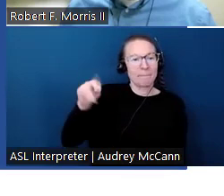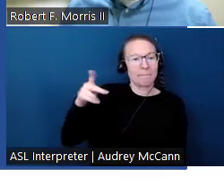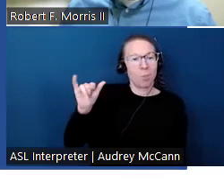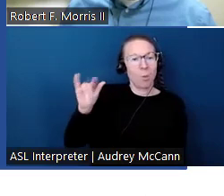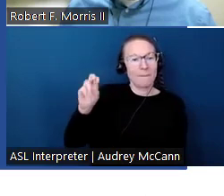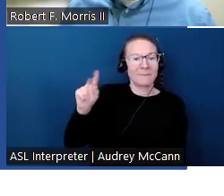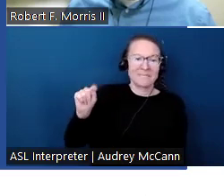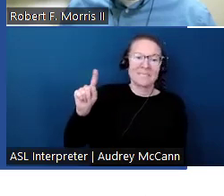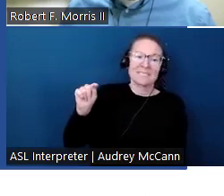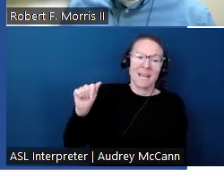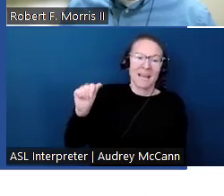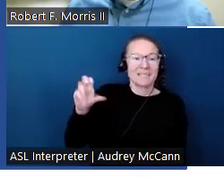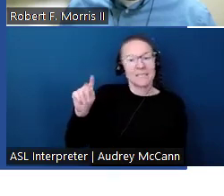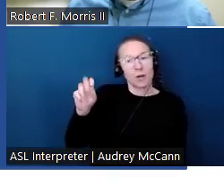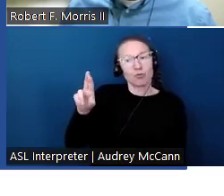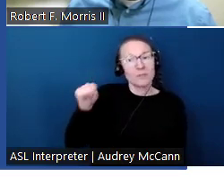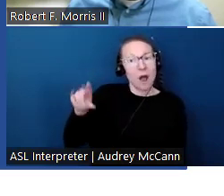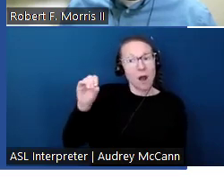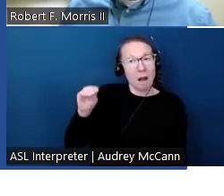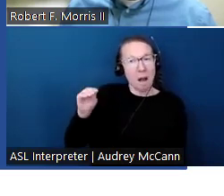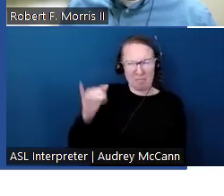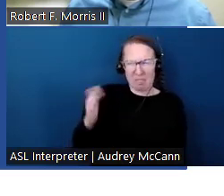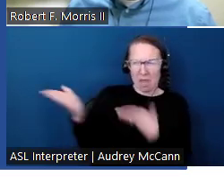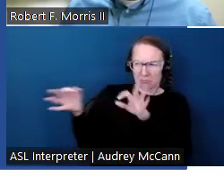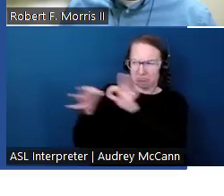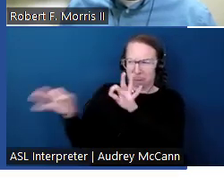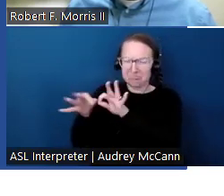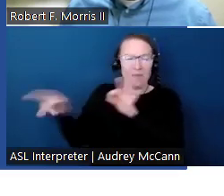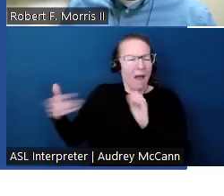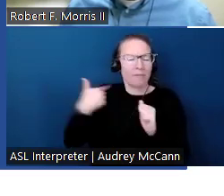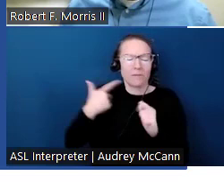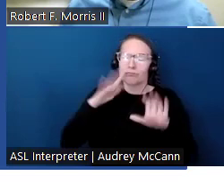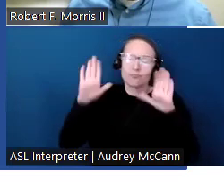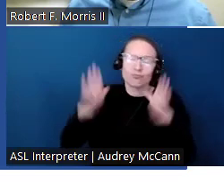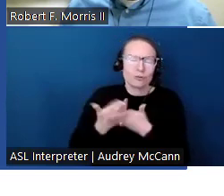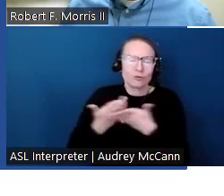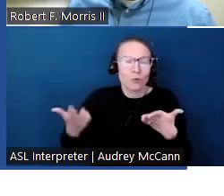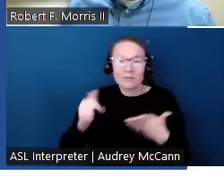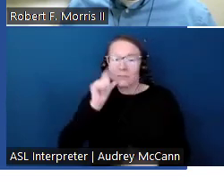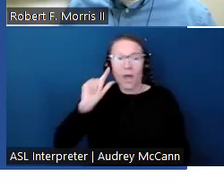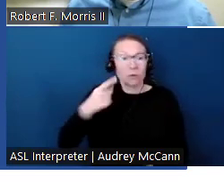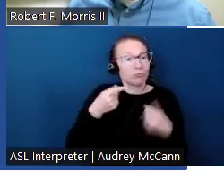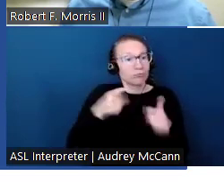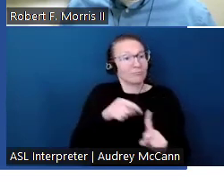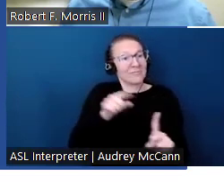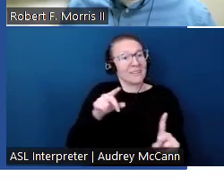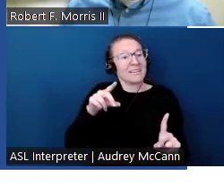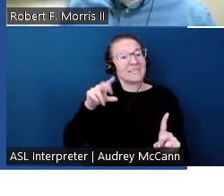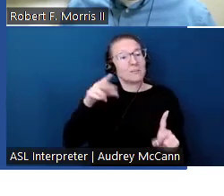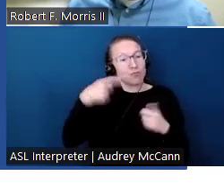AODDisabilityEmploymentTACenter.com. That has a ton of resources specifically on disability employment, not just during NDEAM, but also throughout the